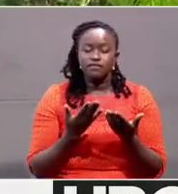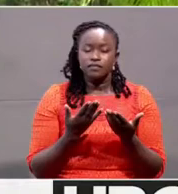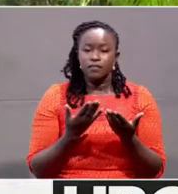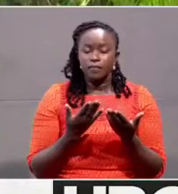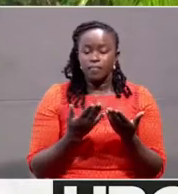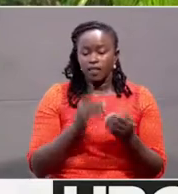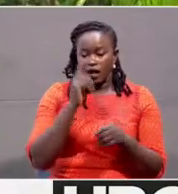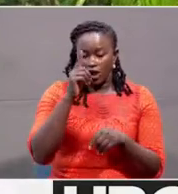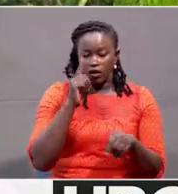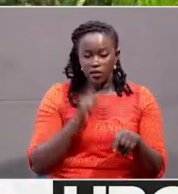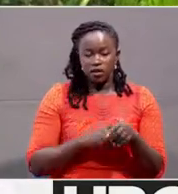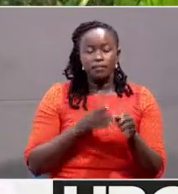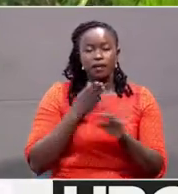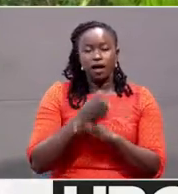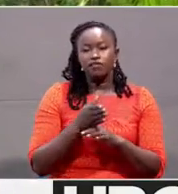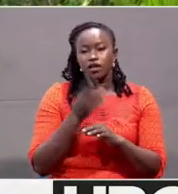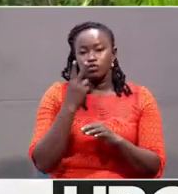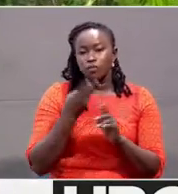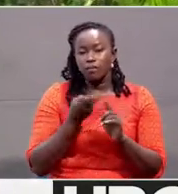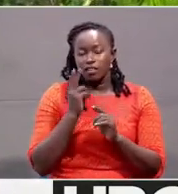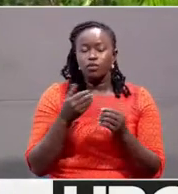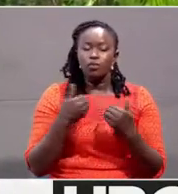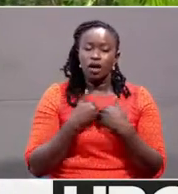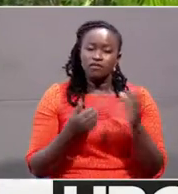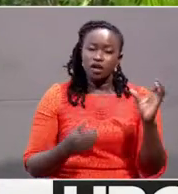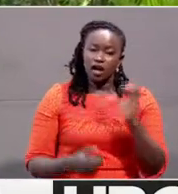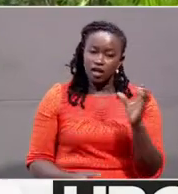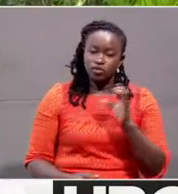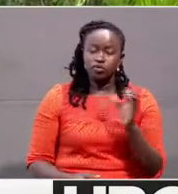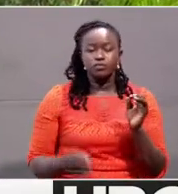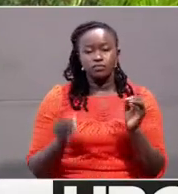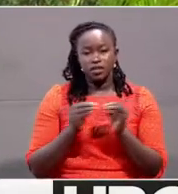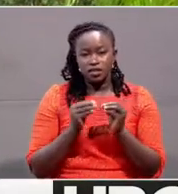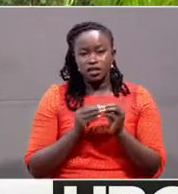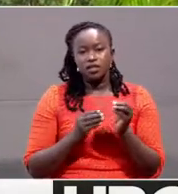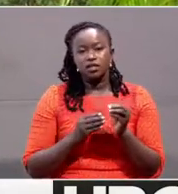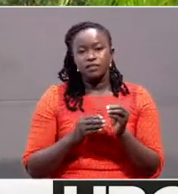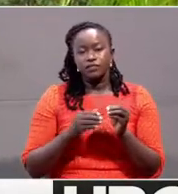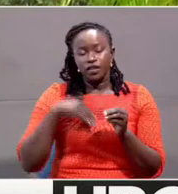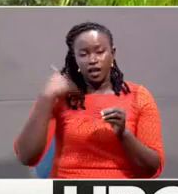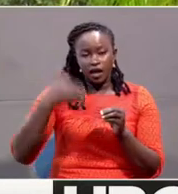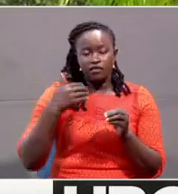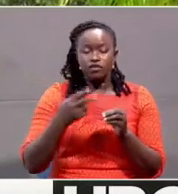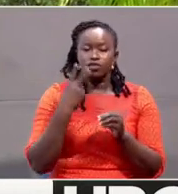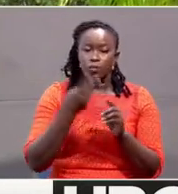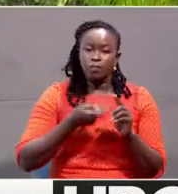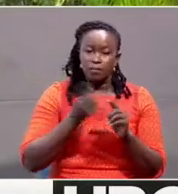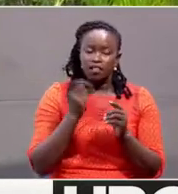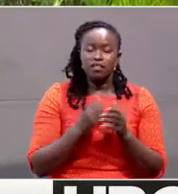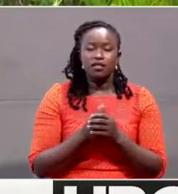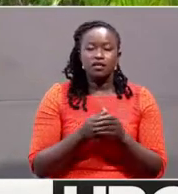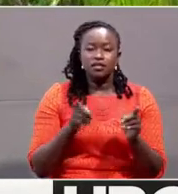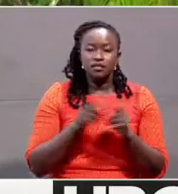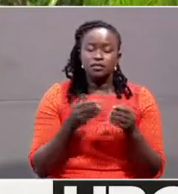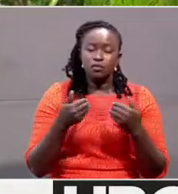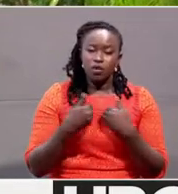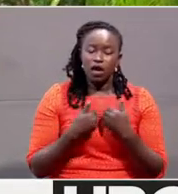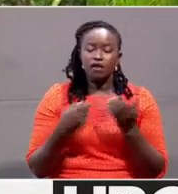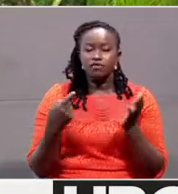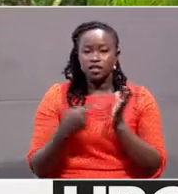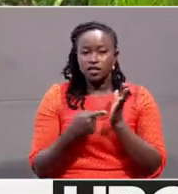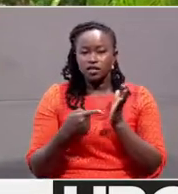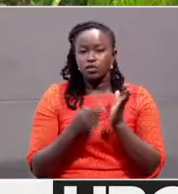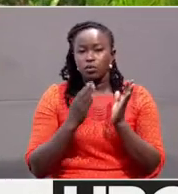once in every 2 months. We have a council meeting every 2 months. We have technical